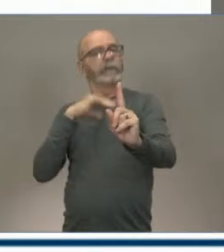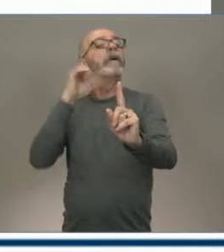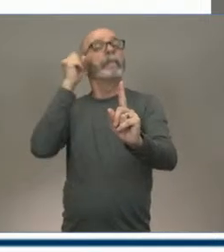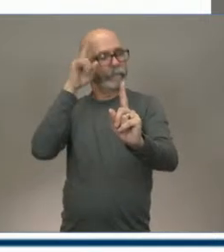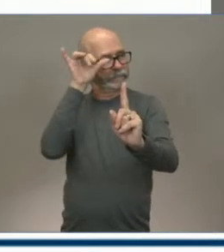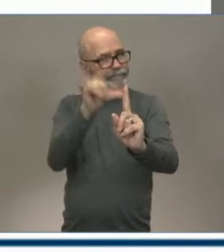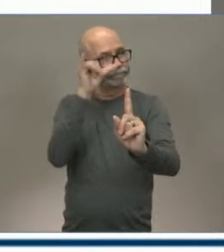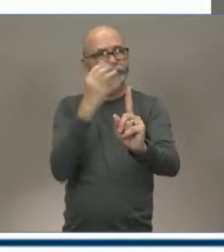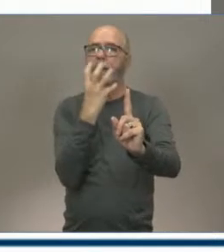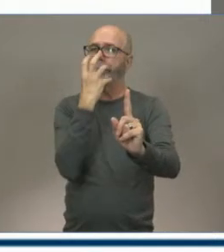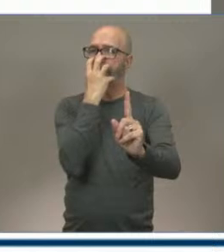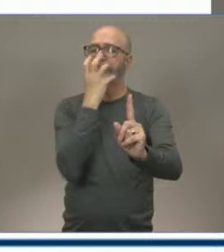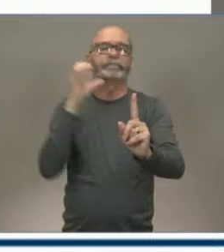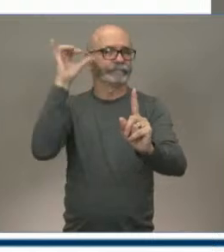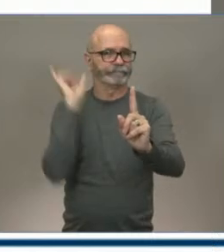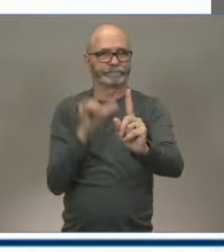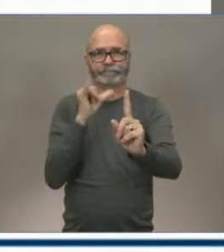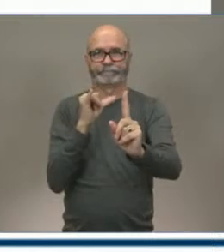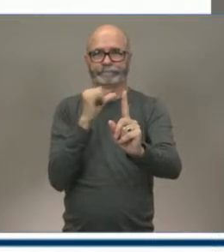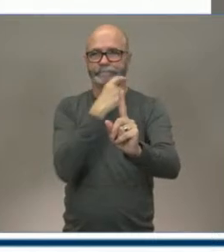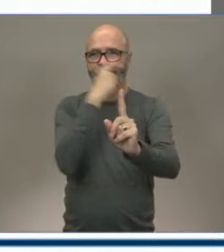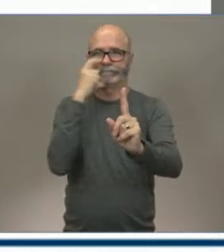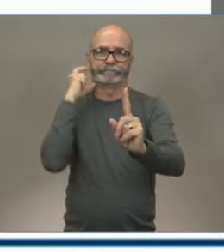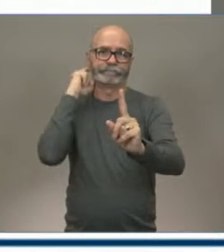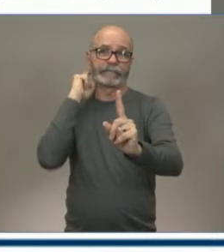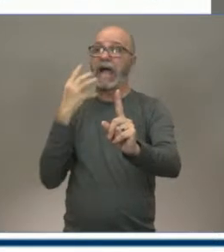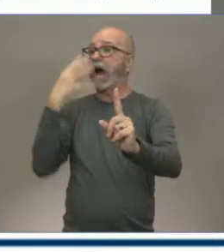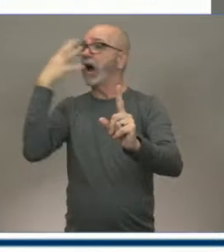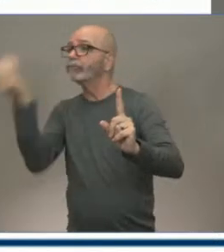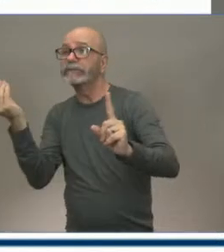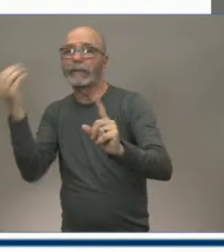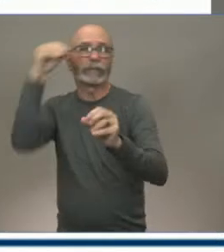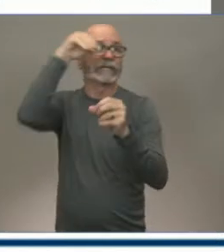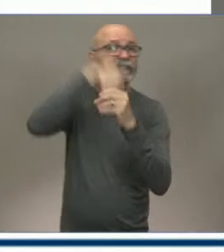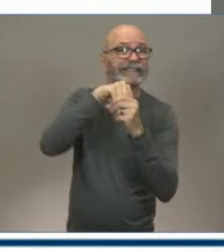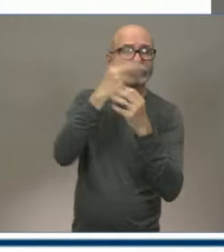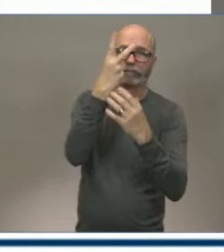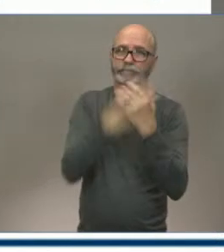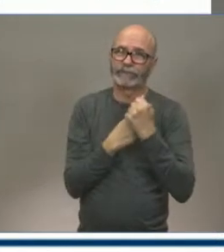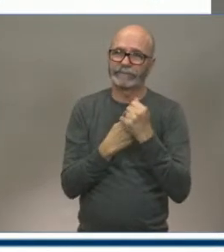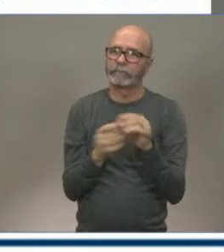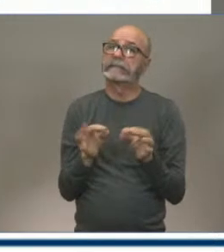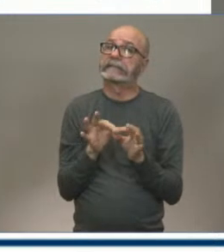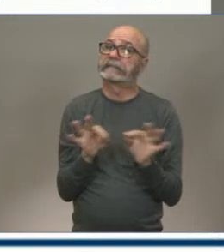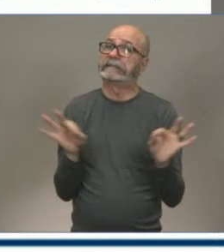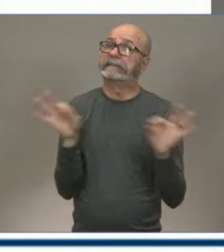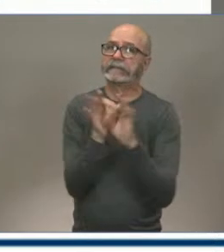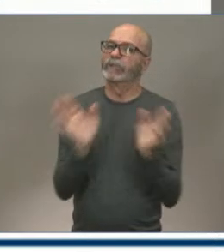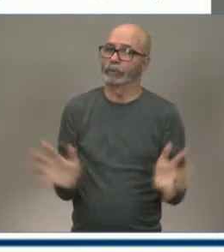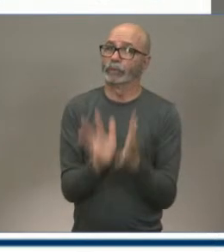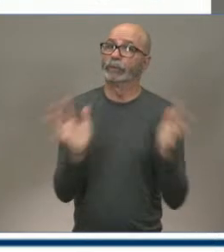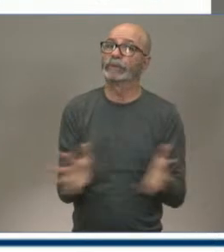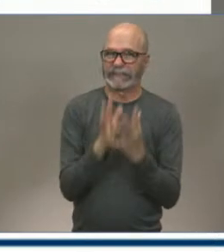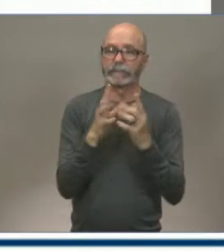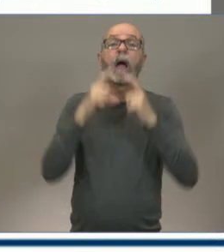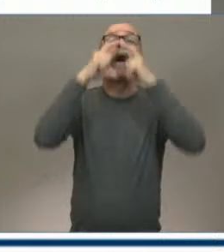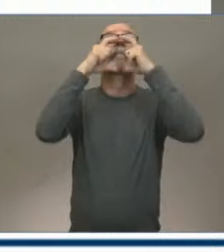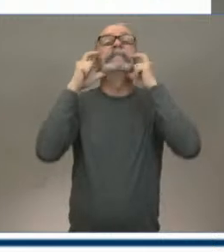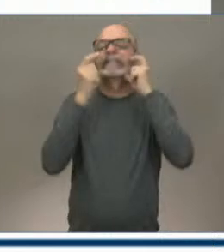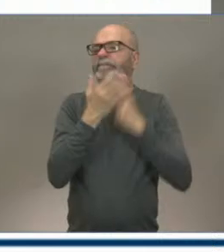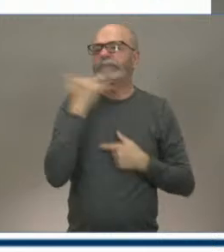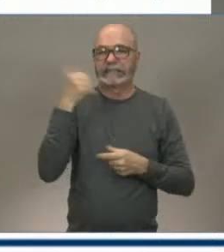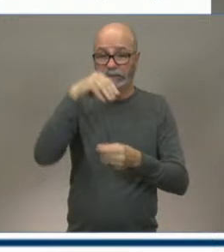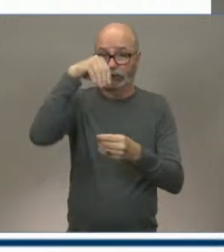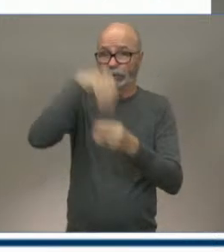And it's for outdoors and indoors, but it's most important for indoors. And this includes people who receive home